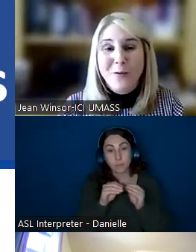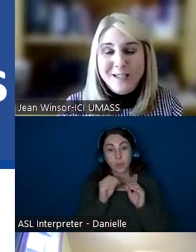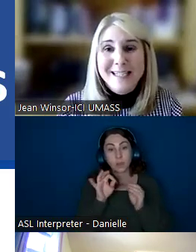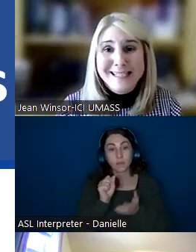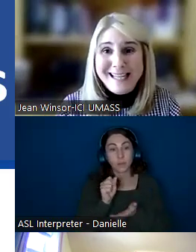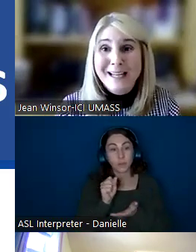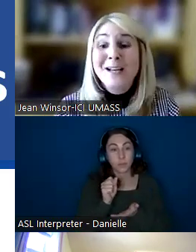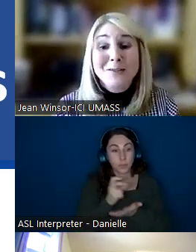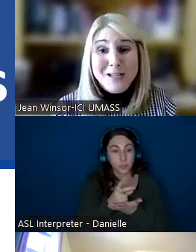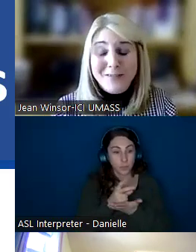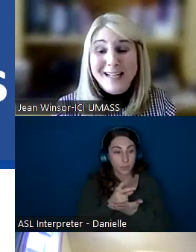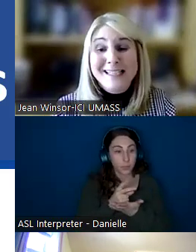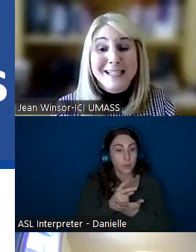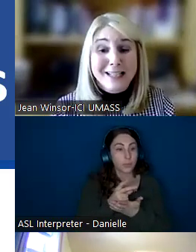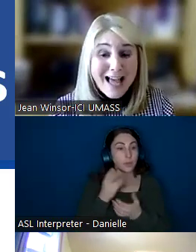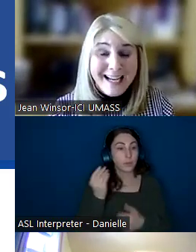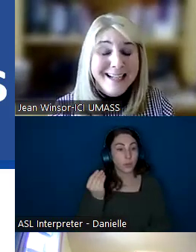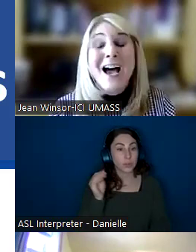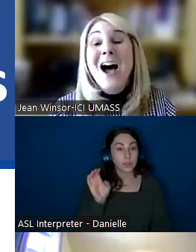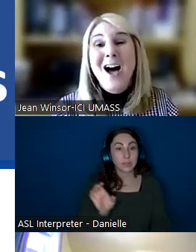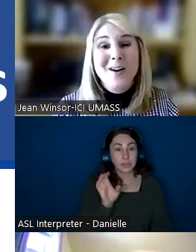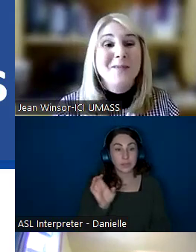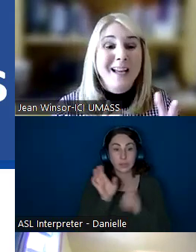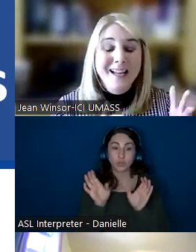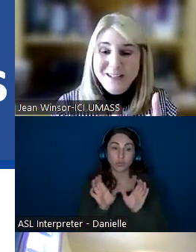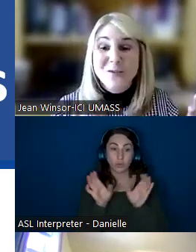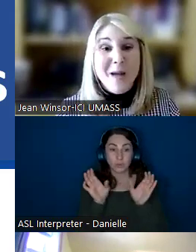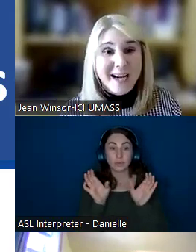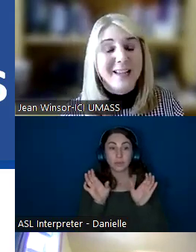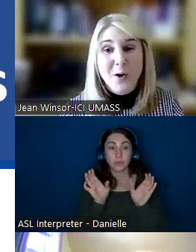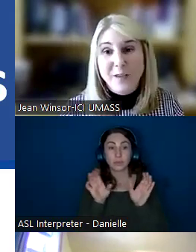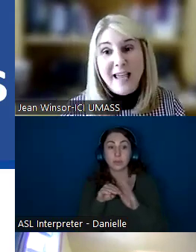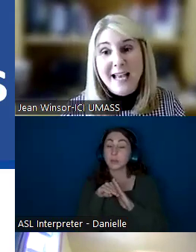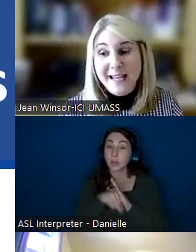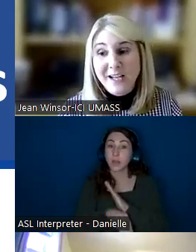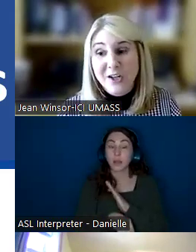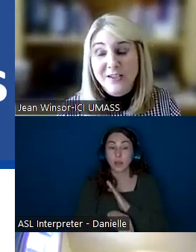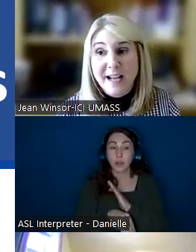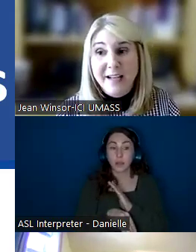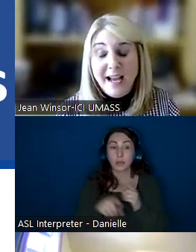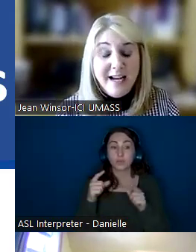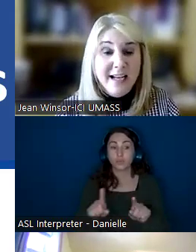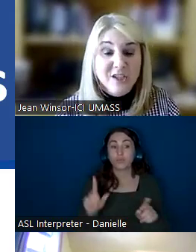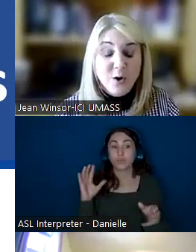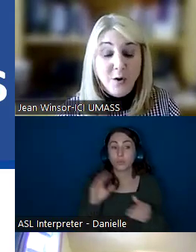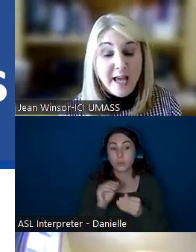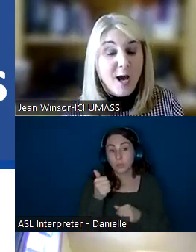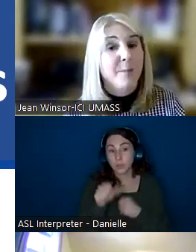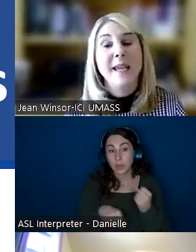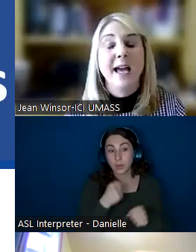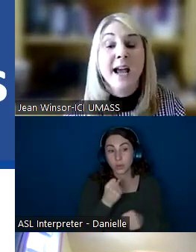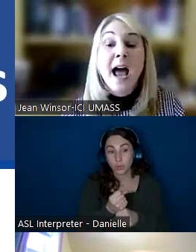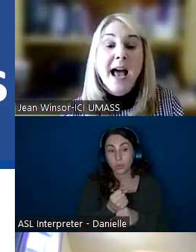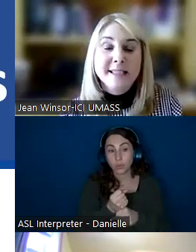pending 14C certificates decline dramatically over the last 10 years. And I just hold that